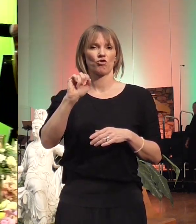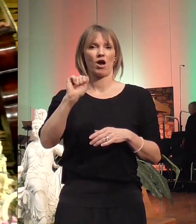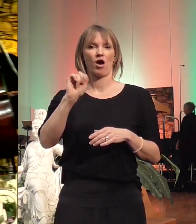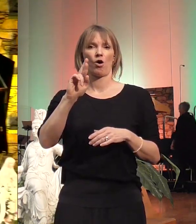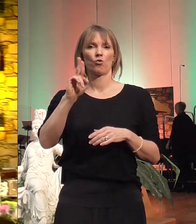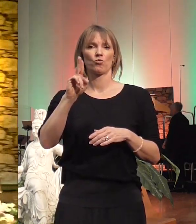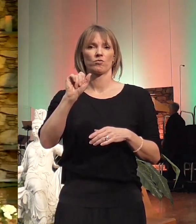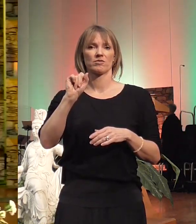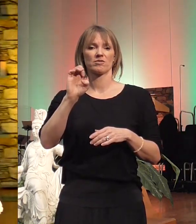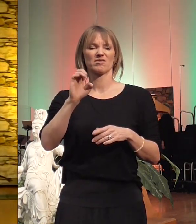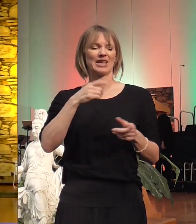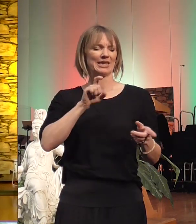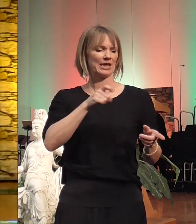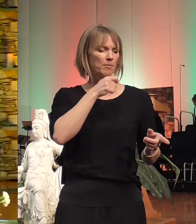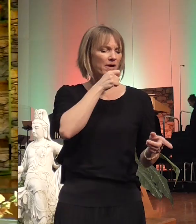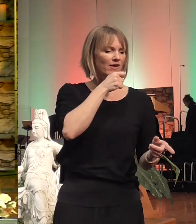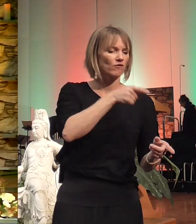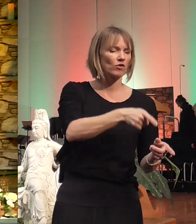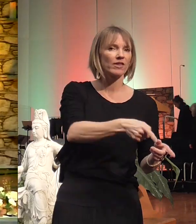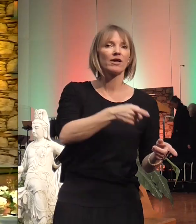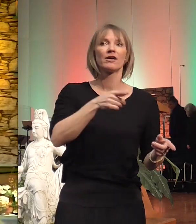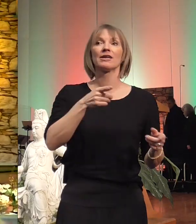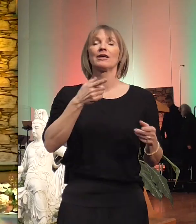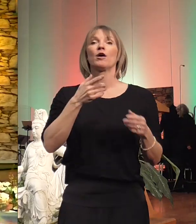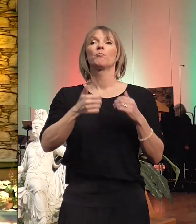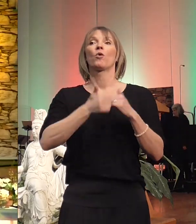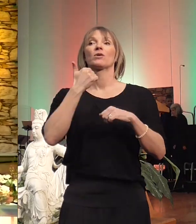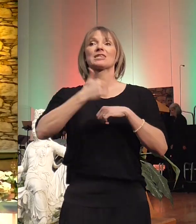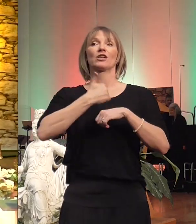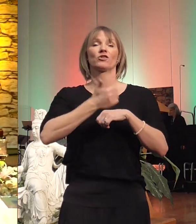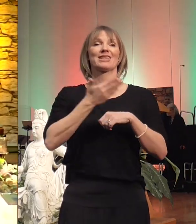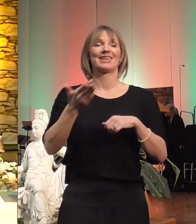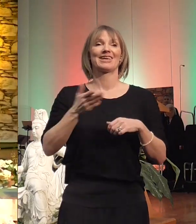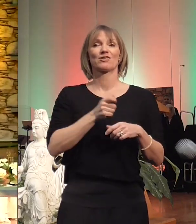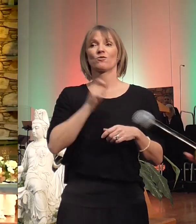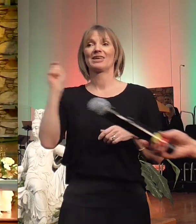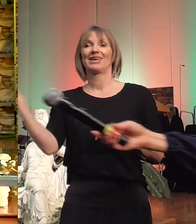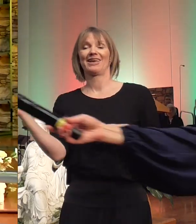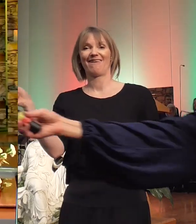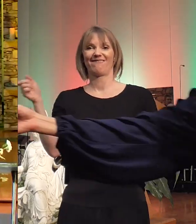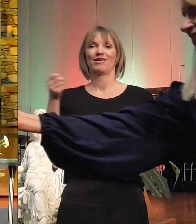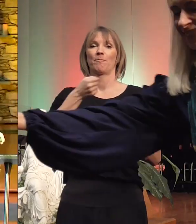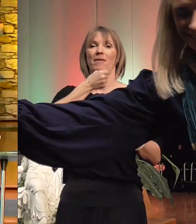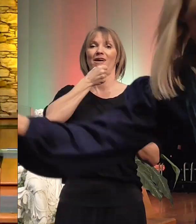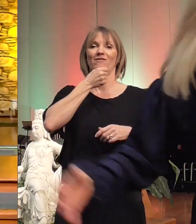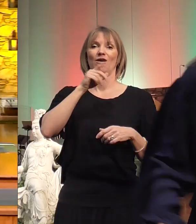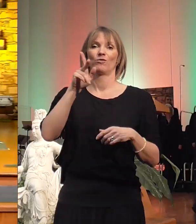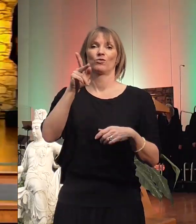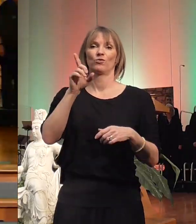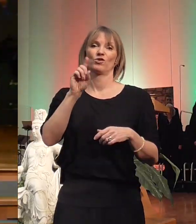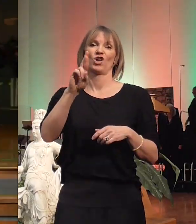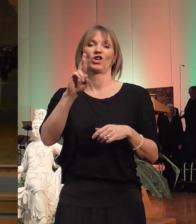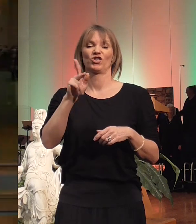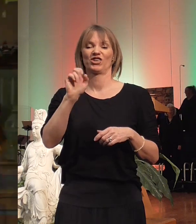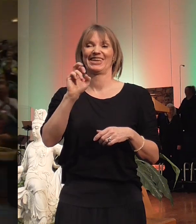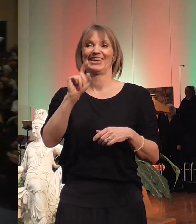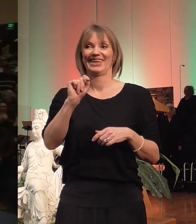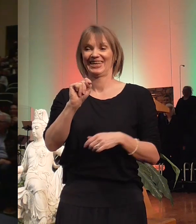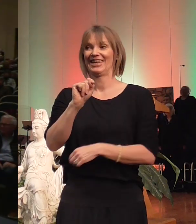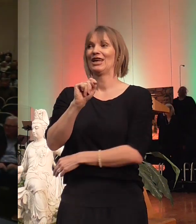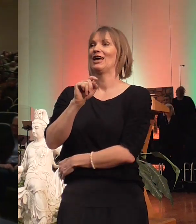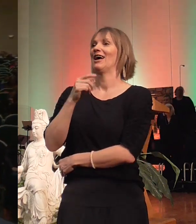there? They always say the most dangerous thing to do in church is to give Dr. Kent a microphone, but we're going to try it here in just a moment.